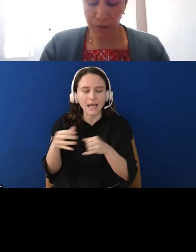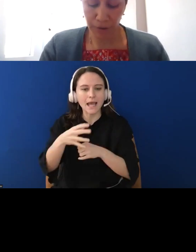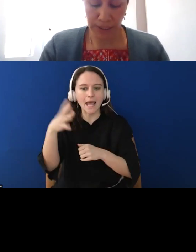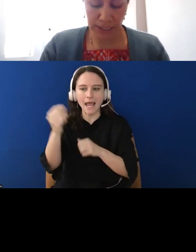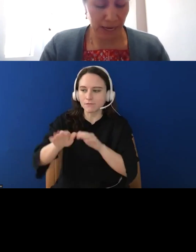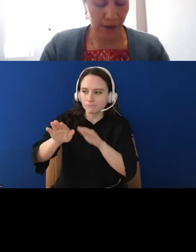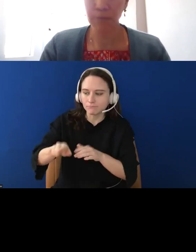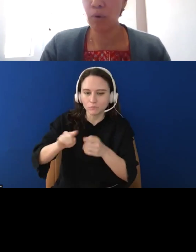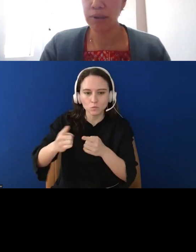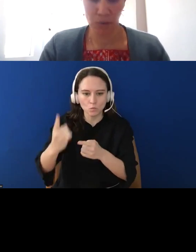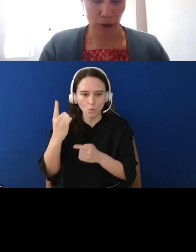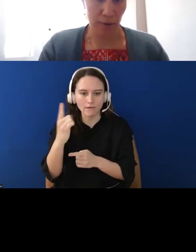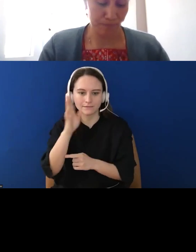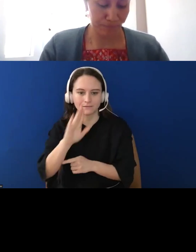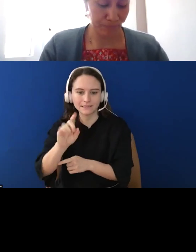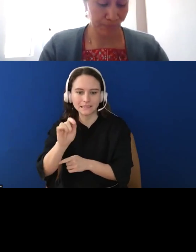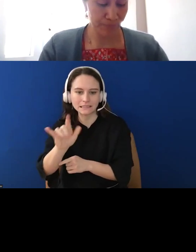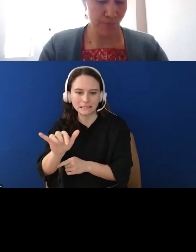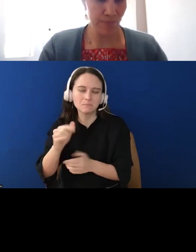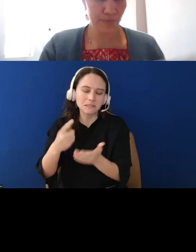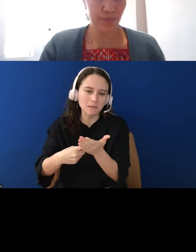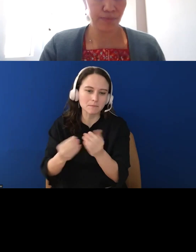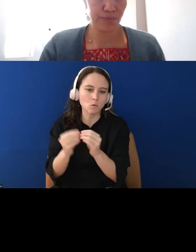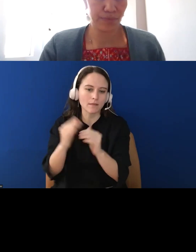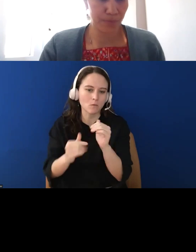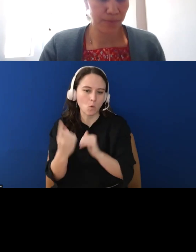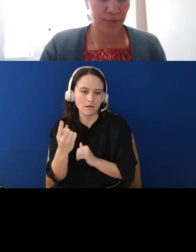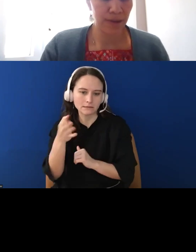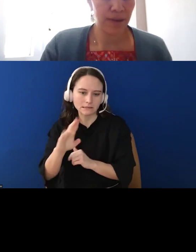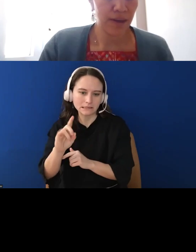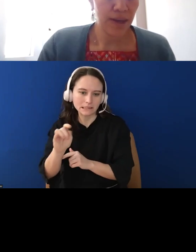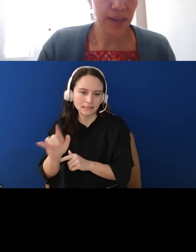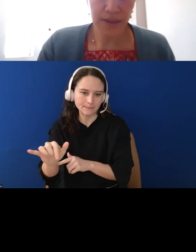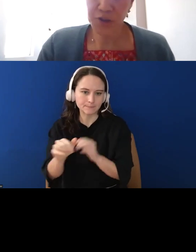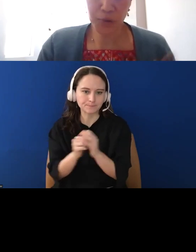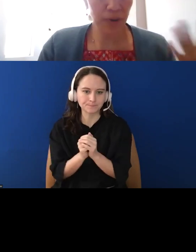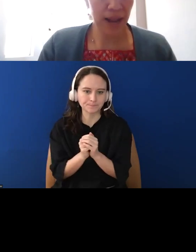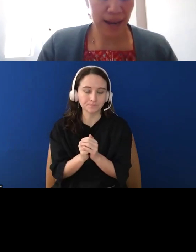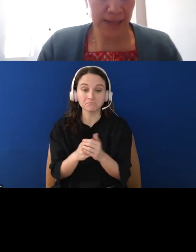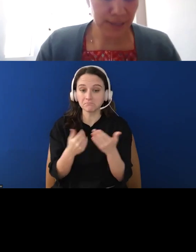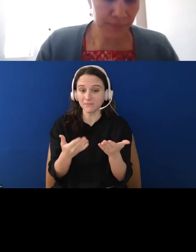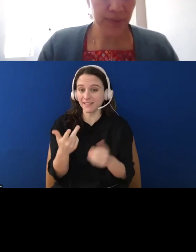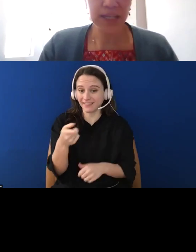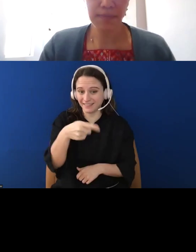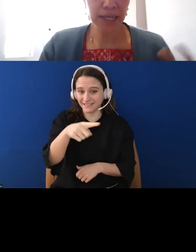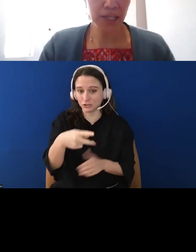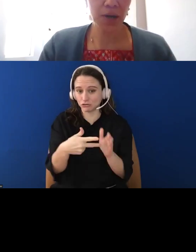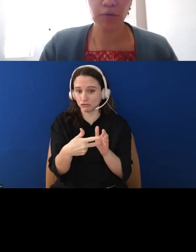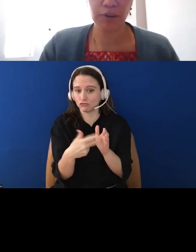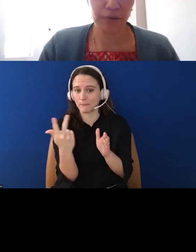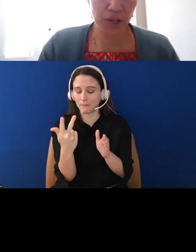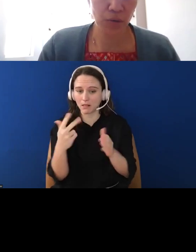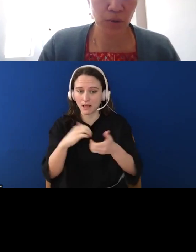although it can have more than one. In this triple alliance, the Nima